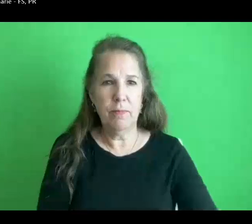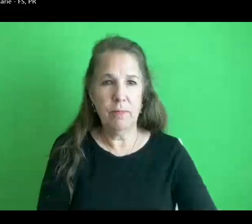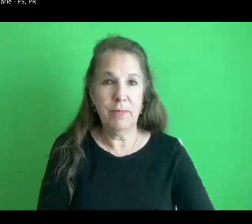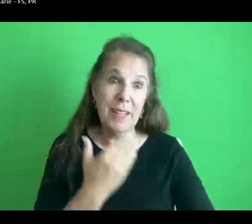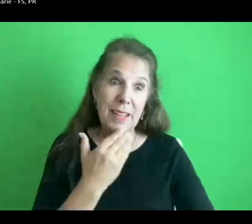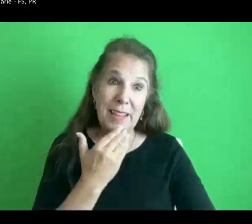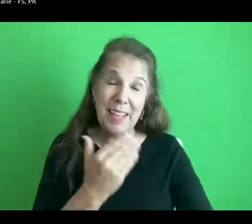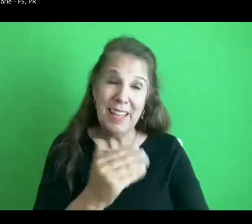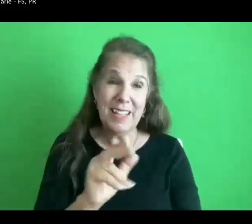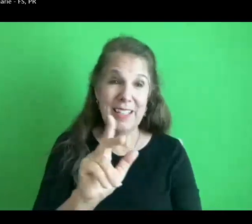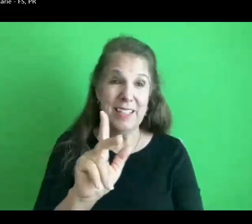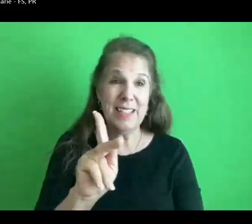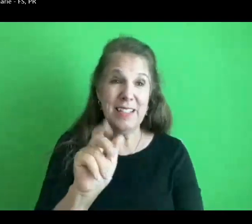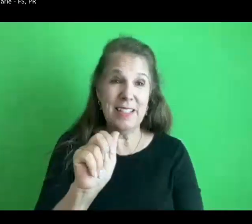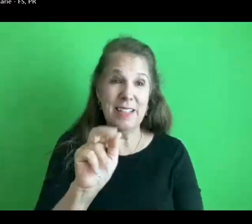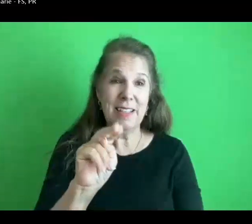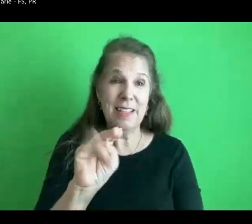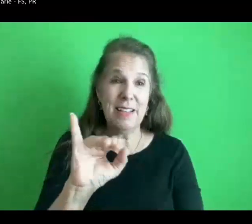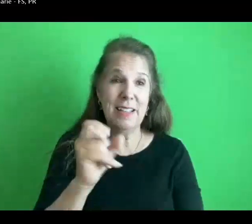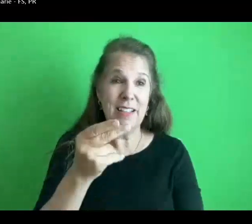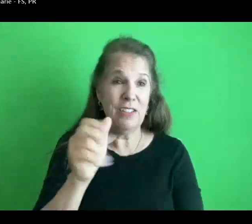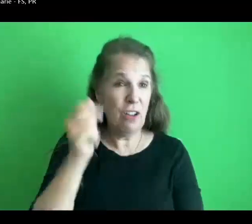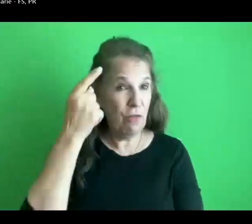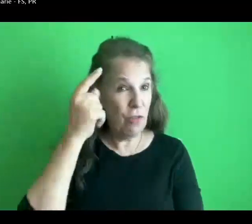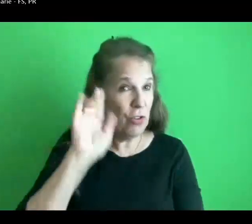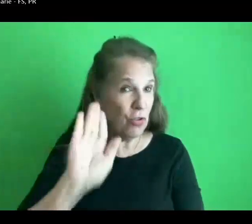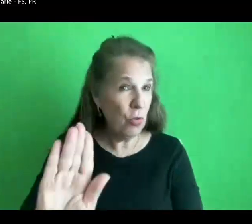Thanks, Kanisha, for that comment.